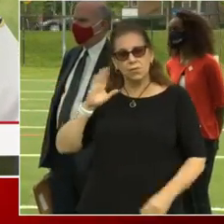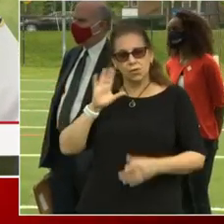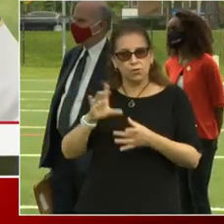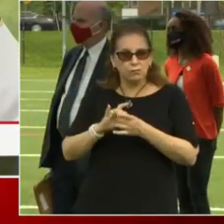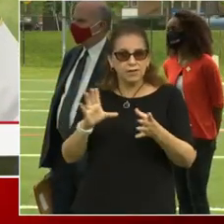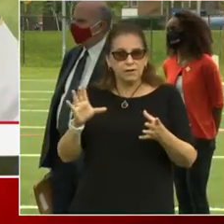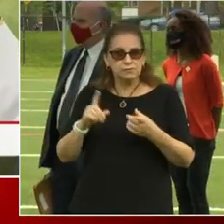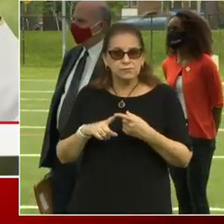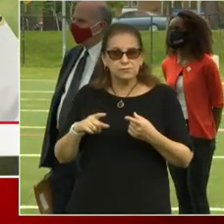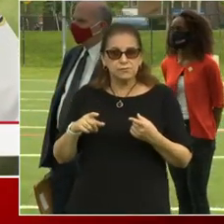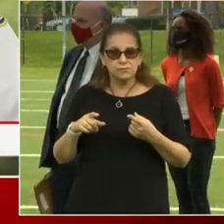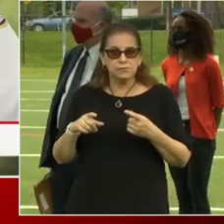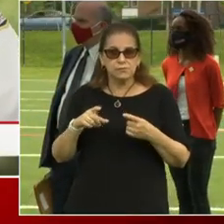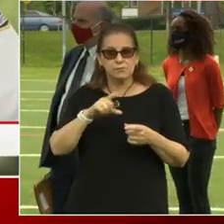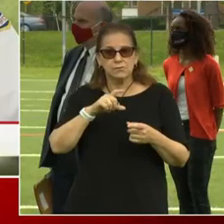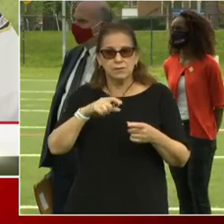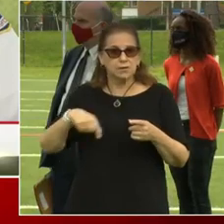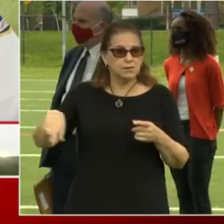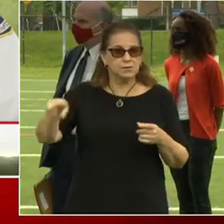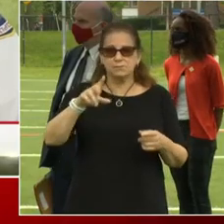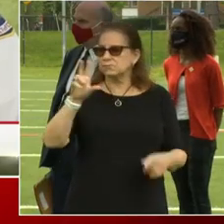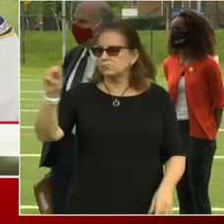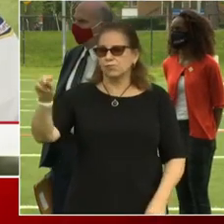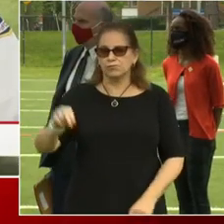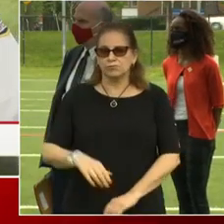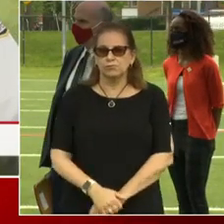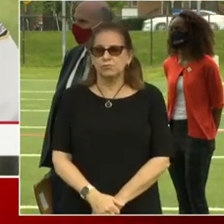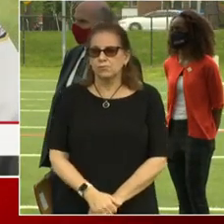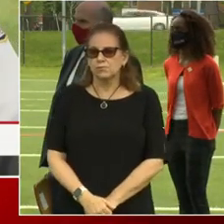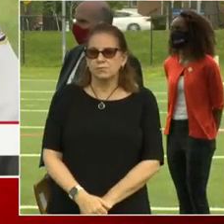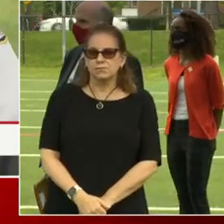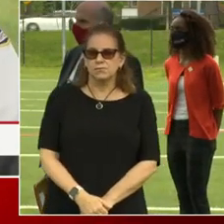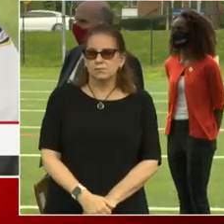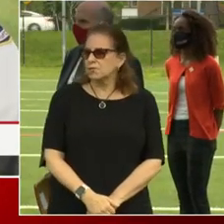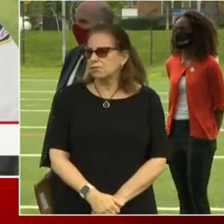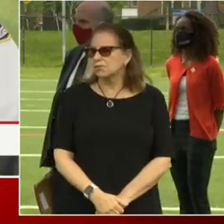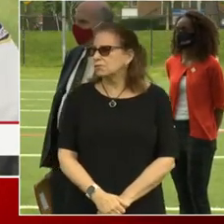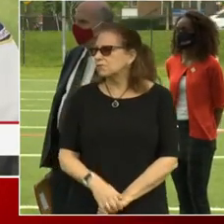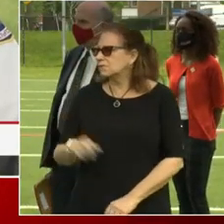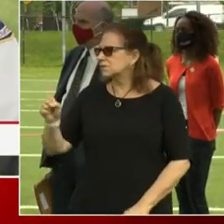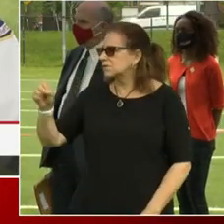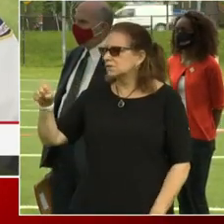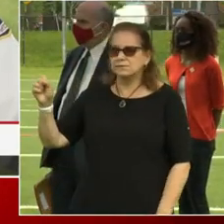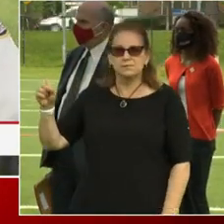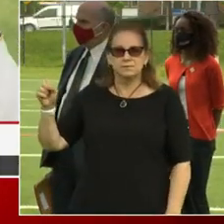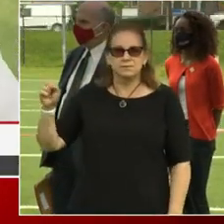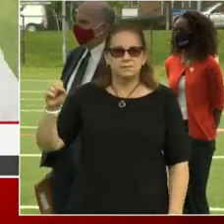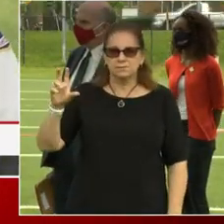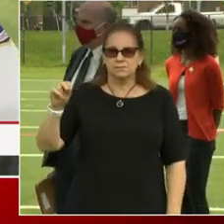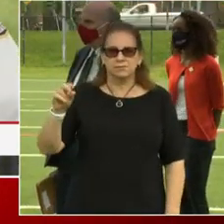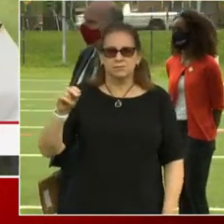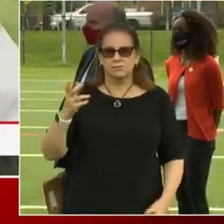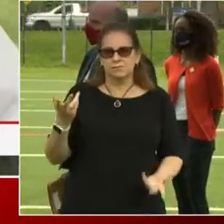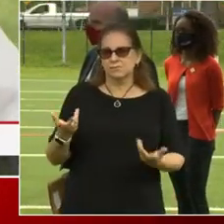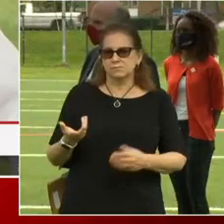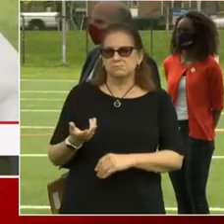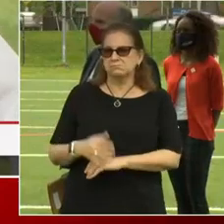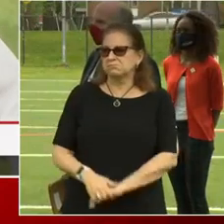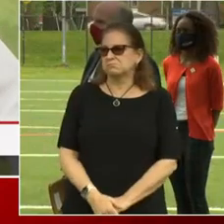the second officer's video? No, we are. Okay, it's up. My team is saying that it's up. I appreciate that. It's not